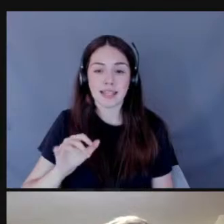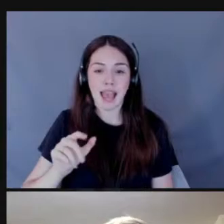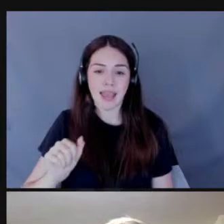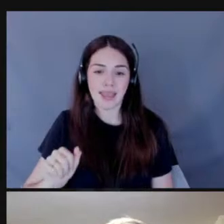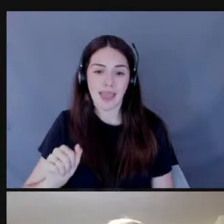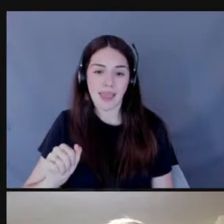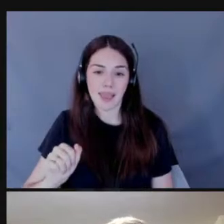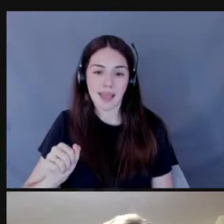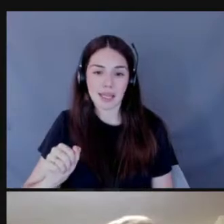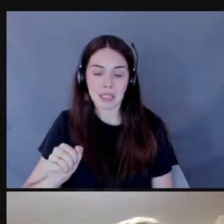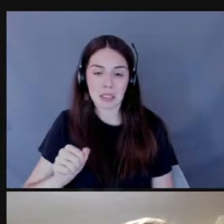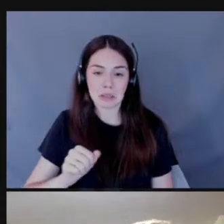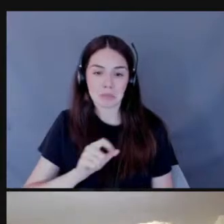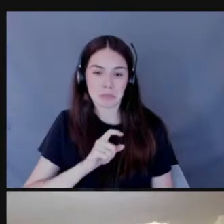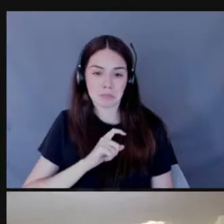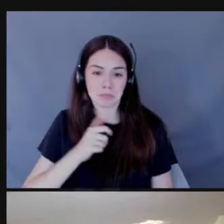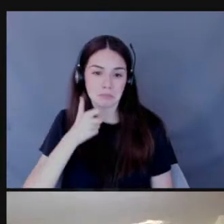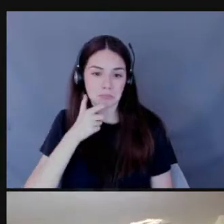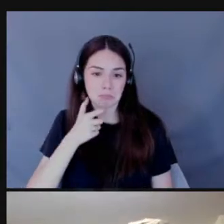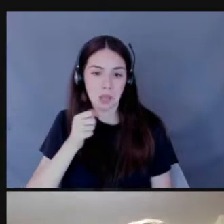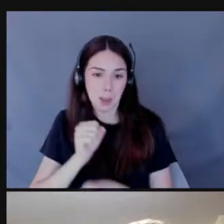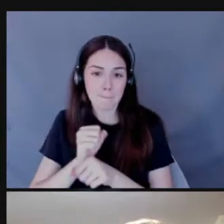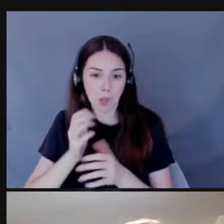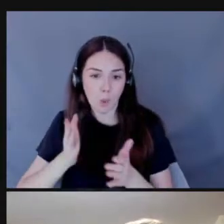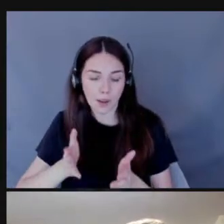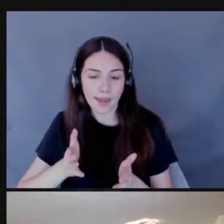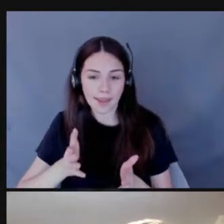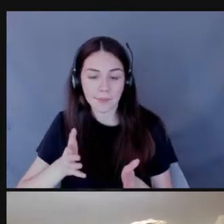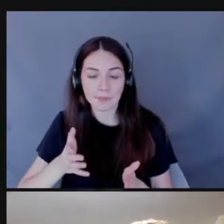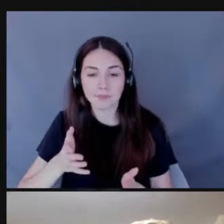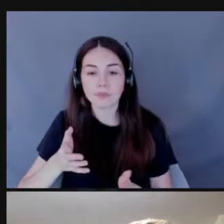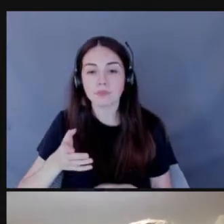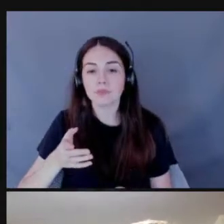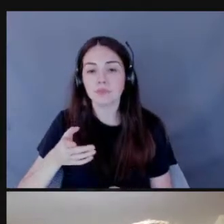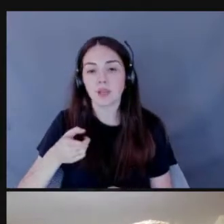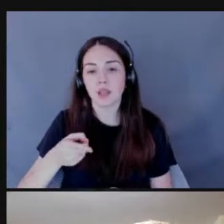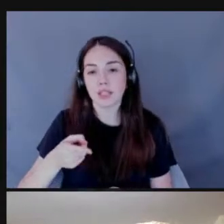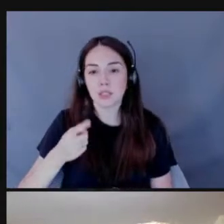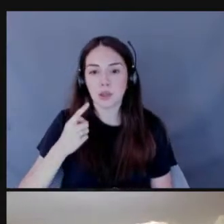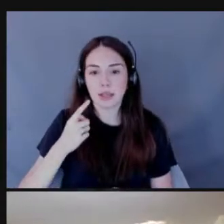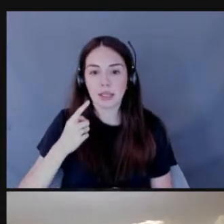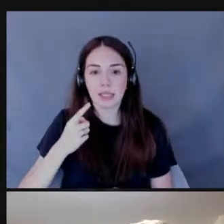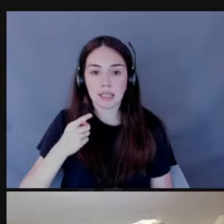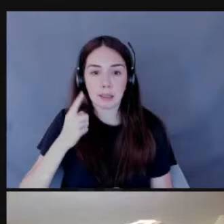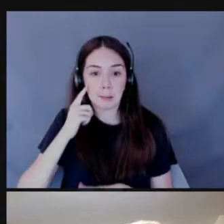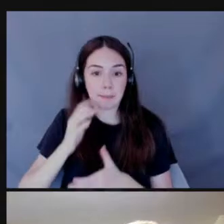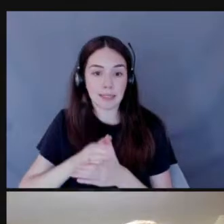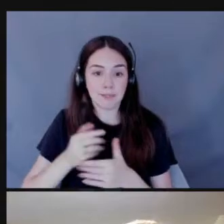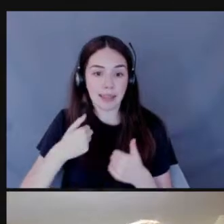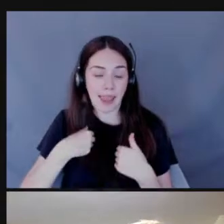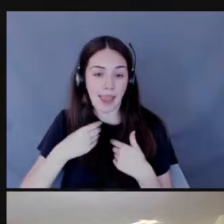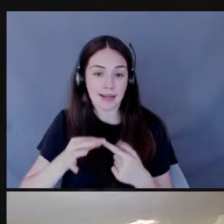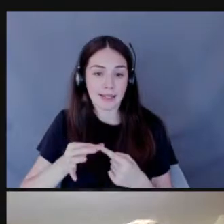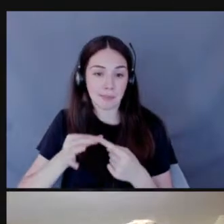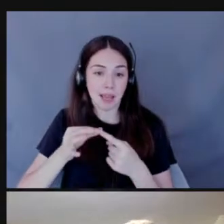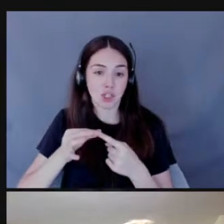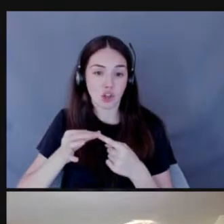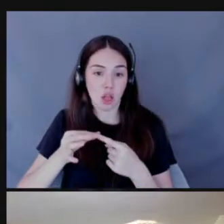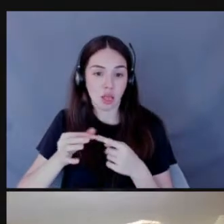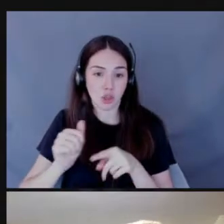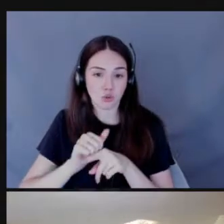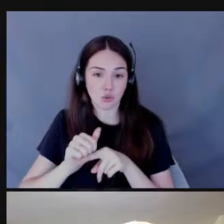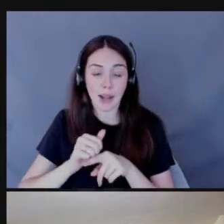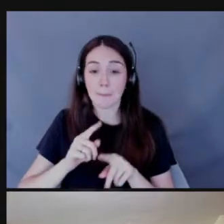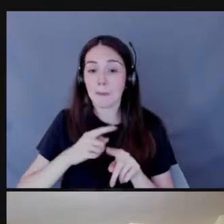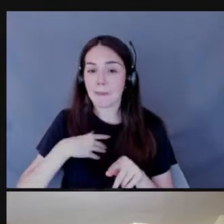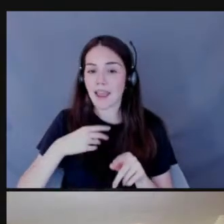agent or employee, so he believed that he had this special training. My favorite quote, though, from people like